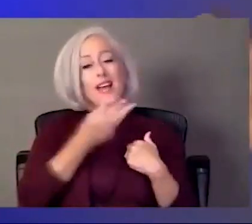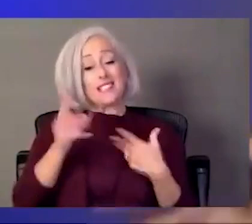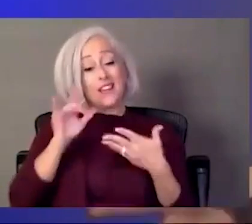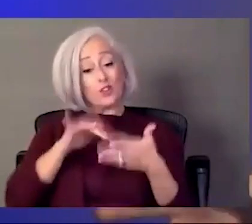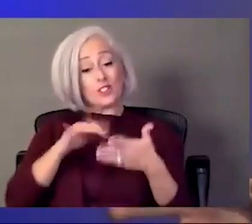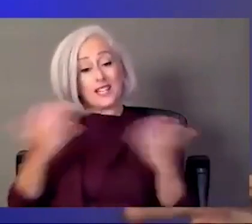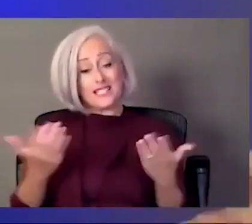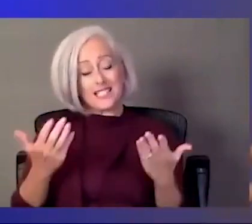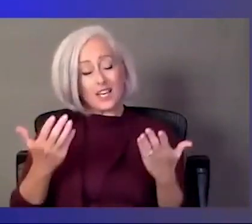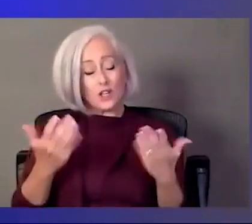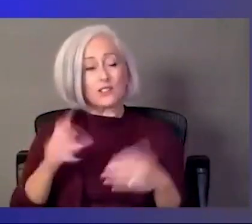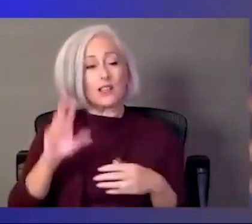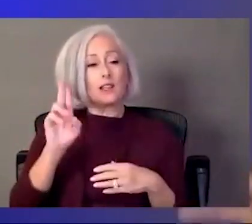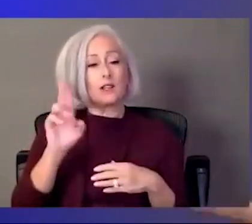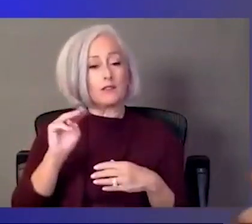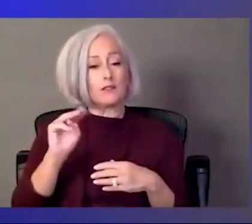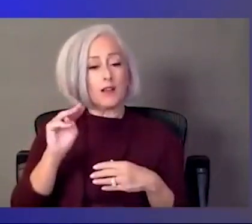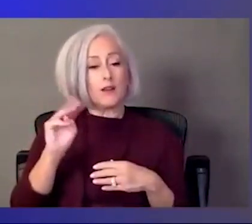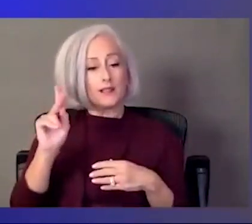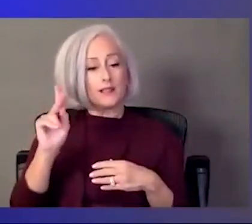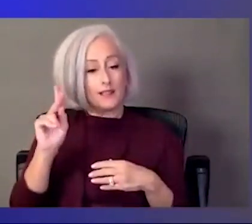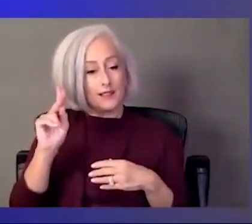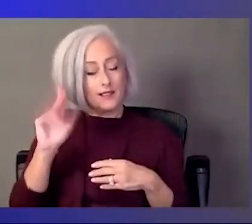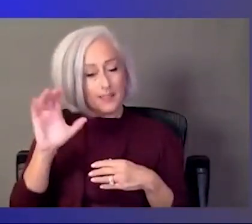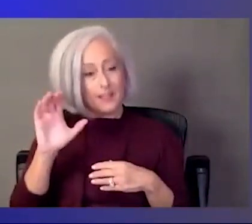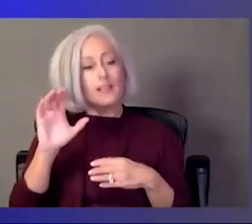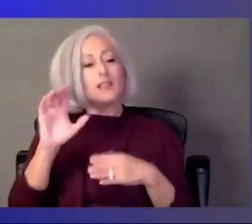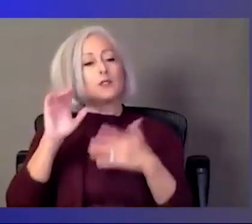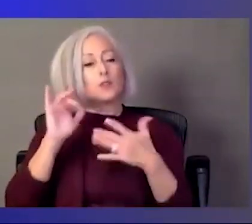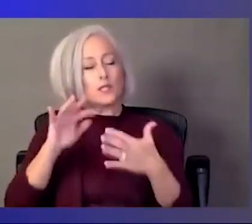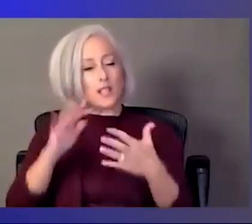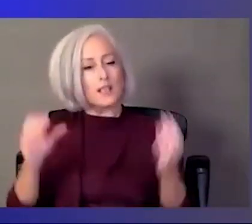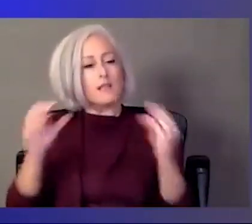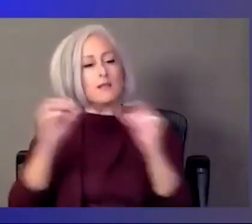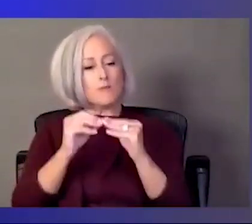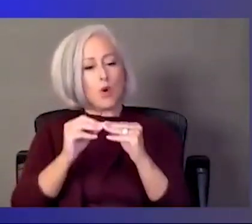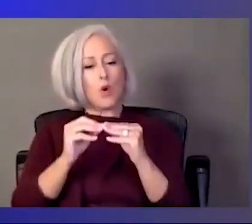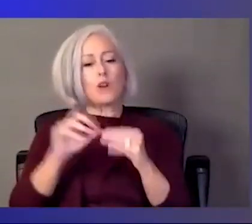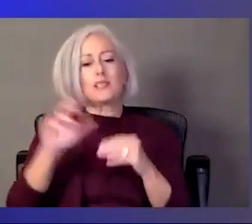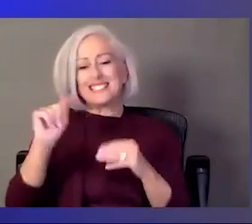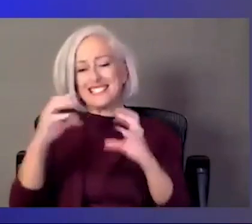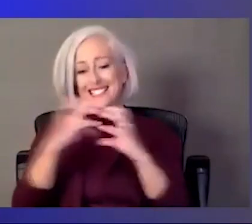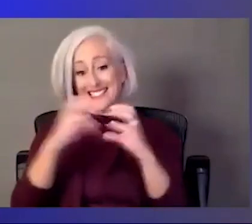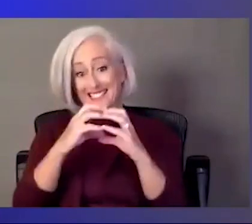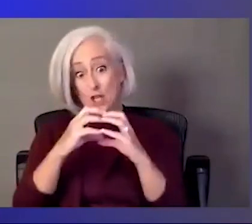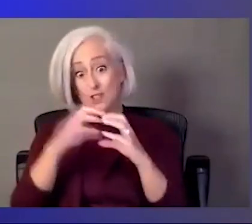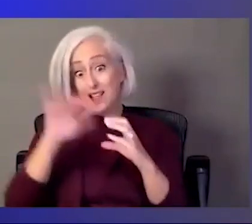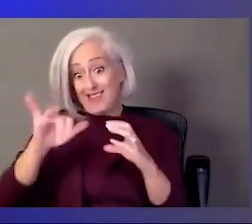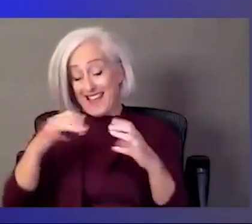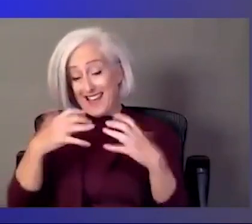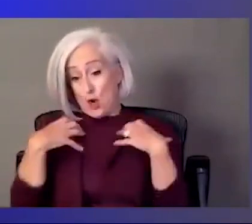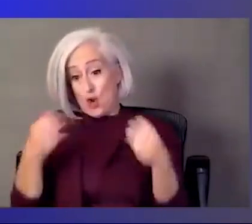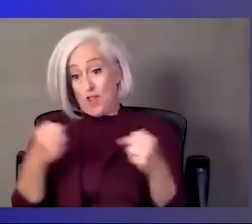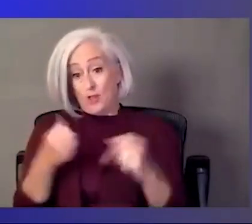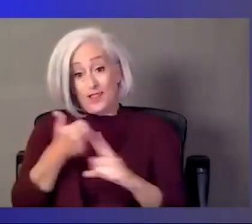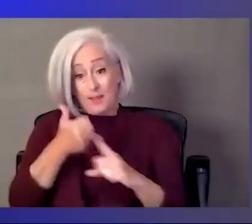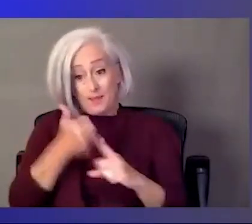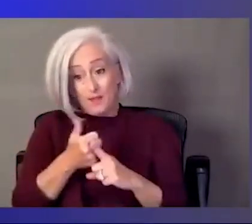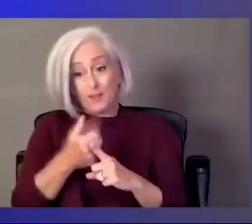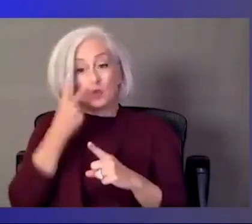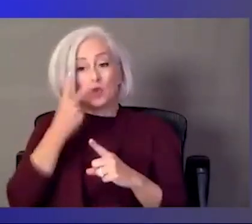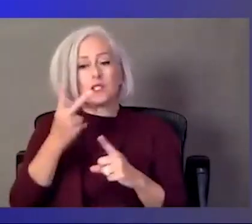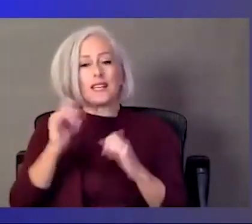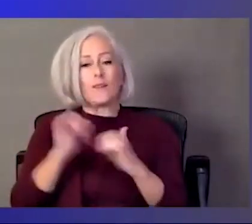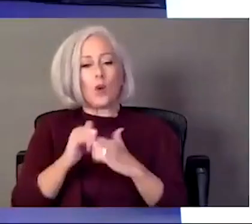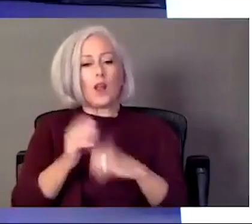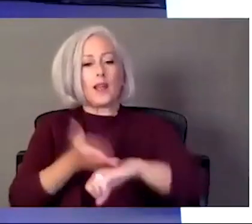using third-party, more healthy CAR T cells with the hopes that will improve outcomes even further in terms